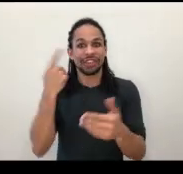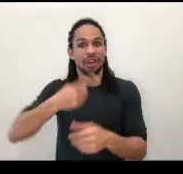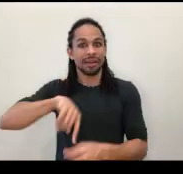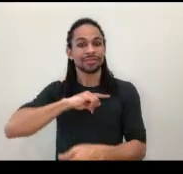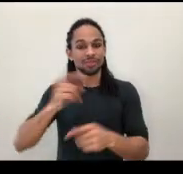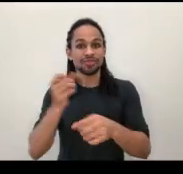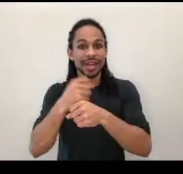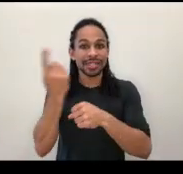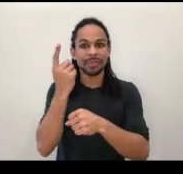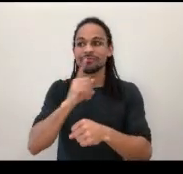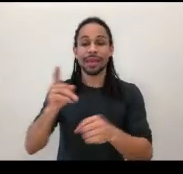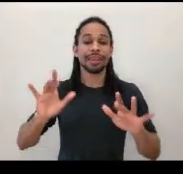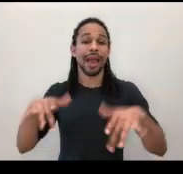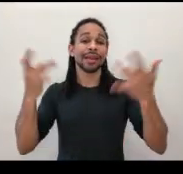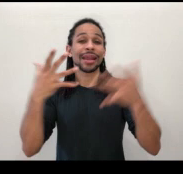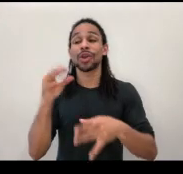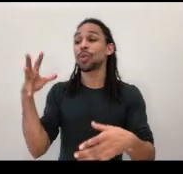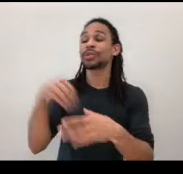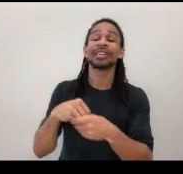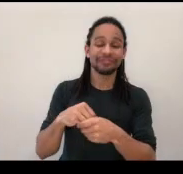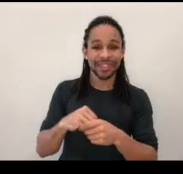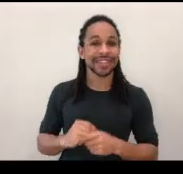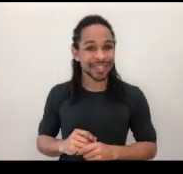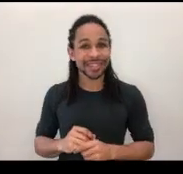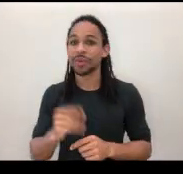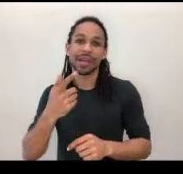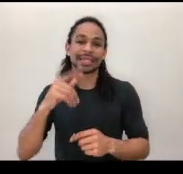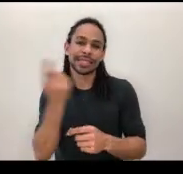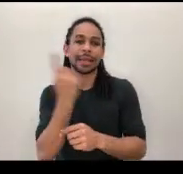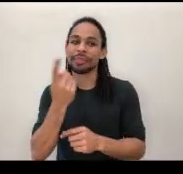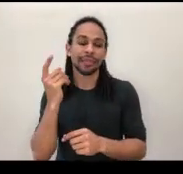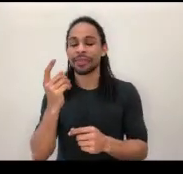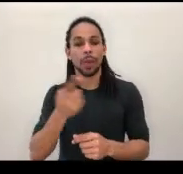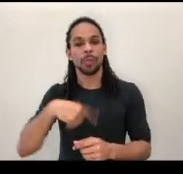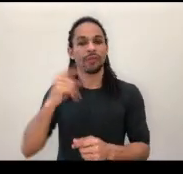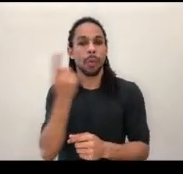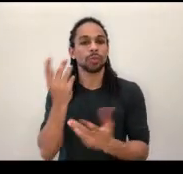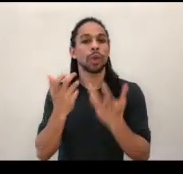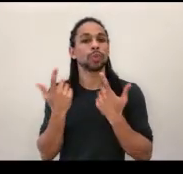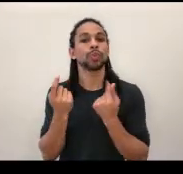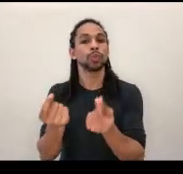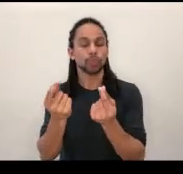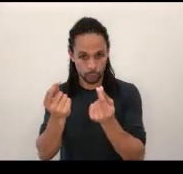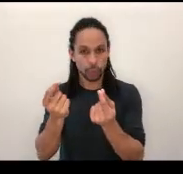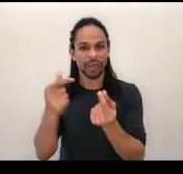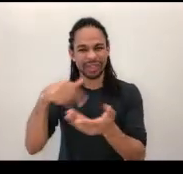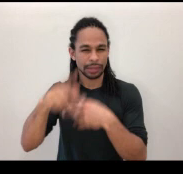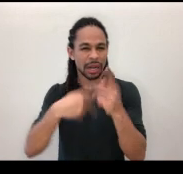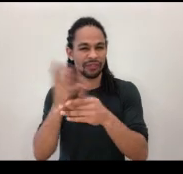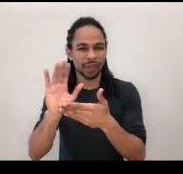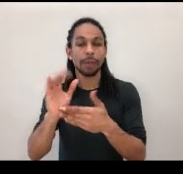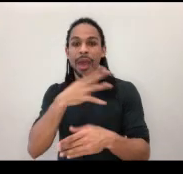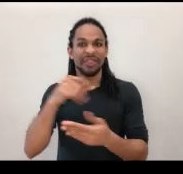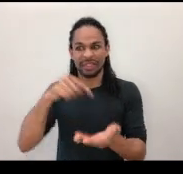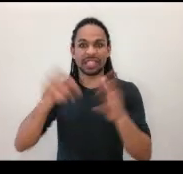inclusive in that way, that it just sort of like seemed, it's something we'd always wanted to do. And I think in that, in